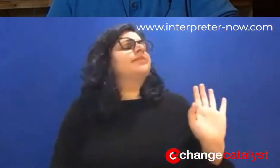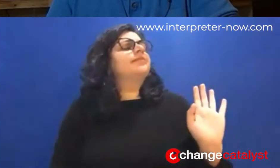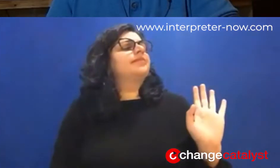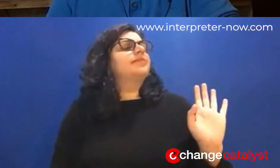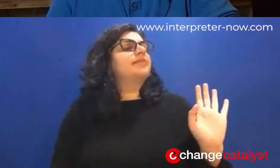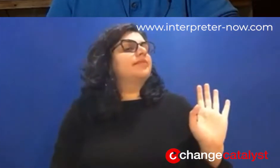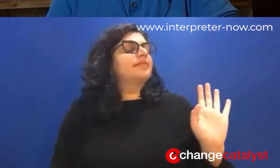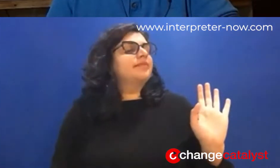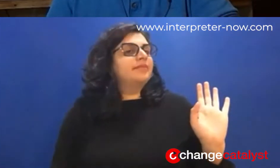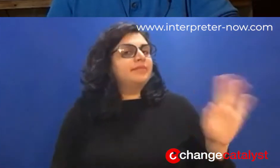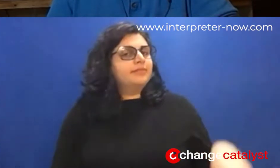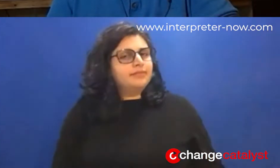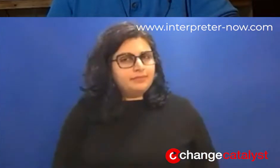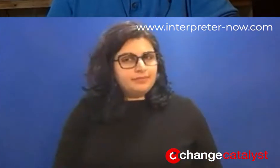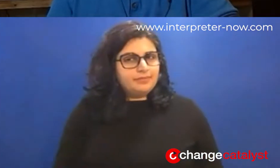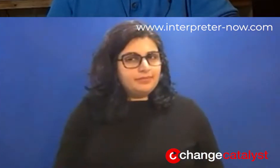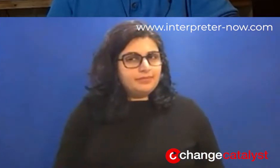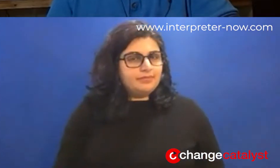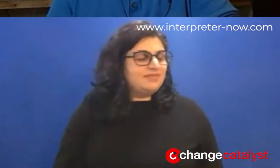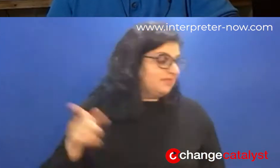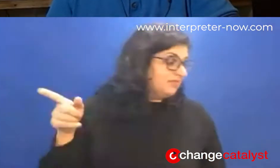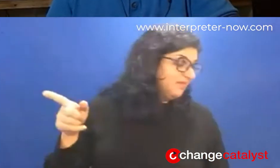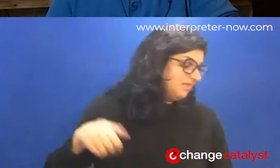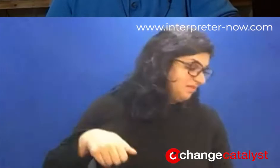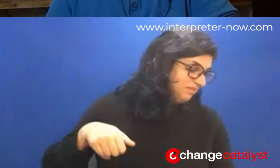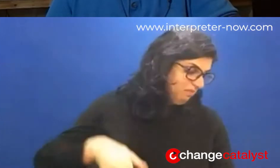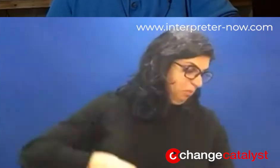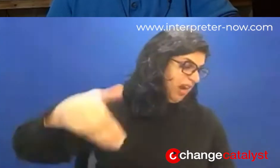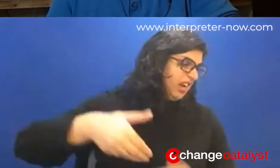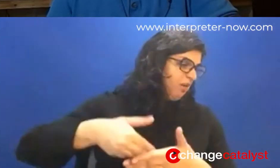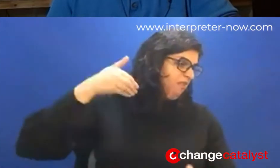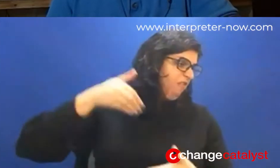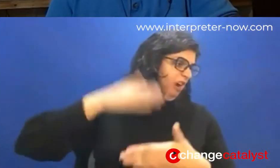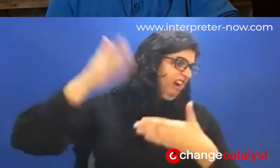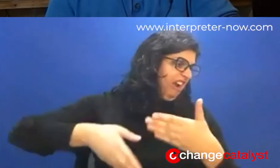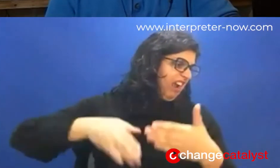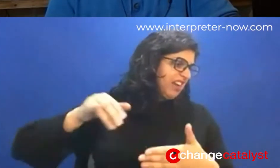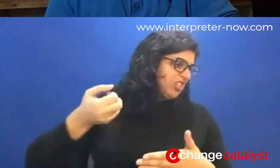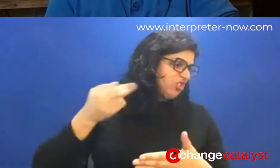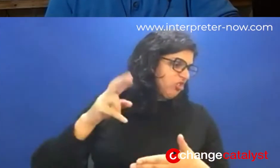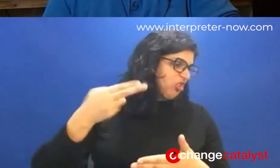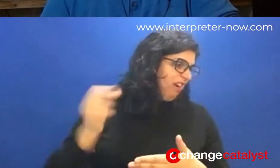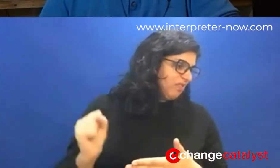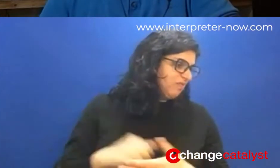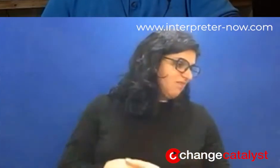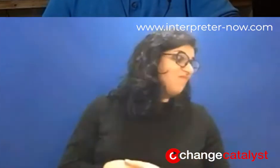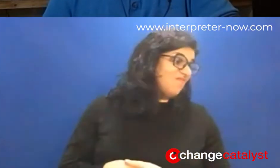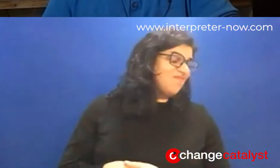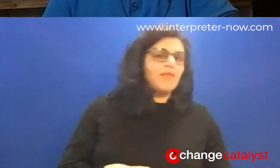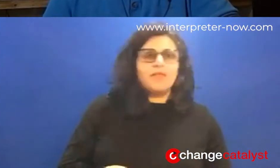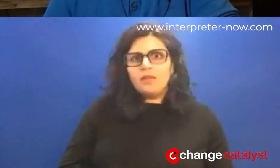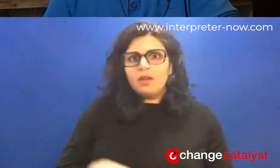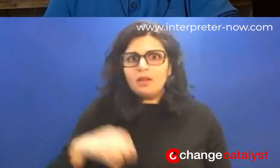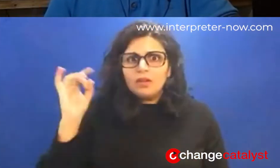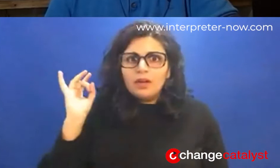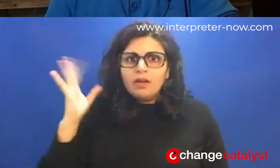the classroom that I would be pregnant before I left junior high, is what we called it. And I was at a